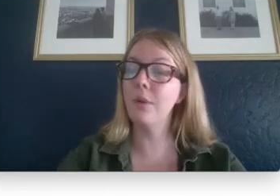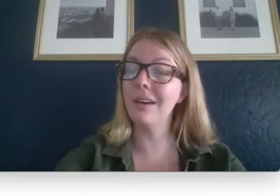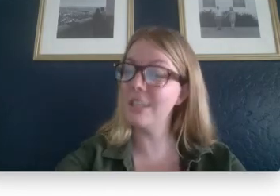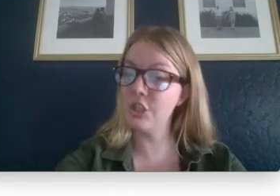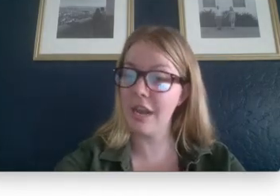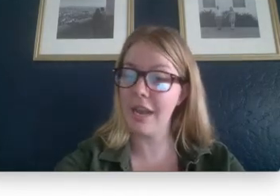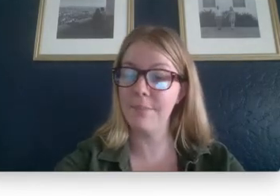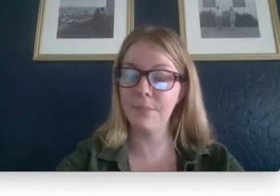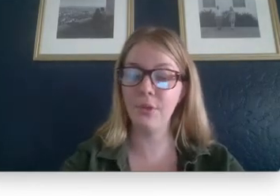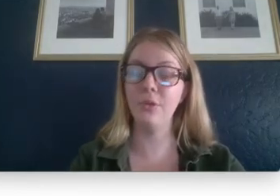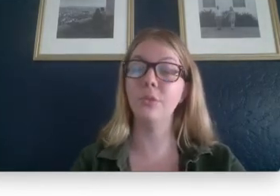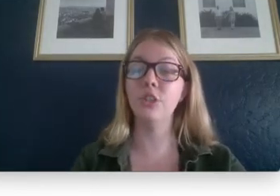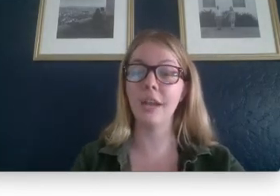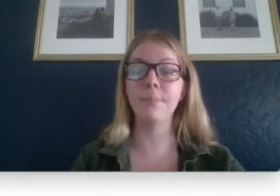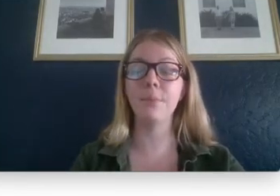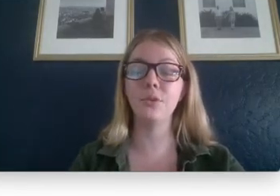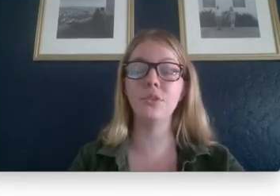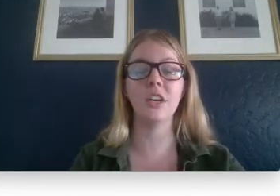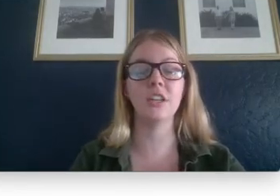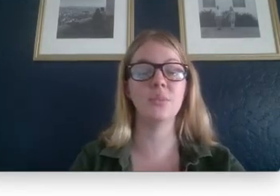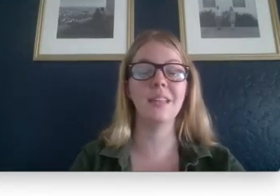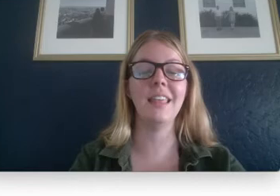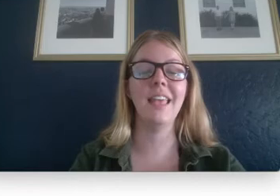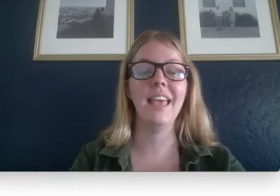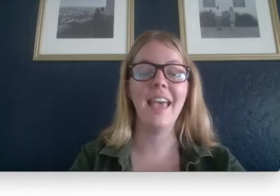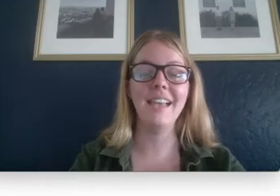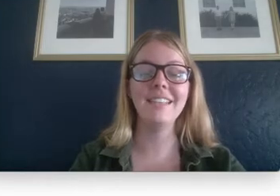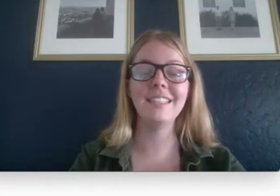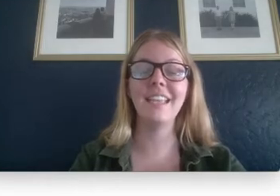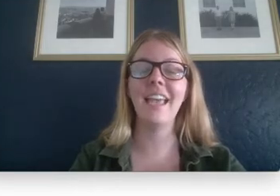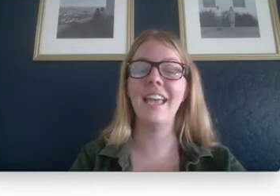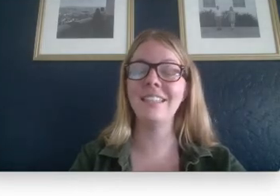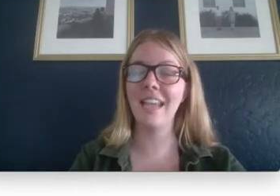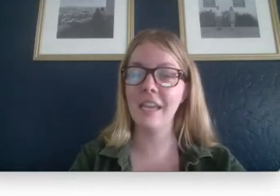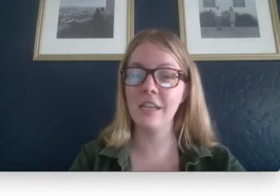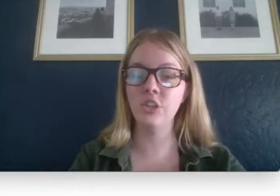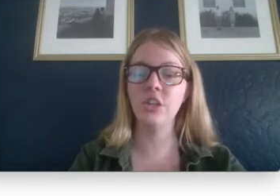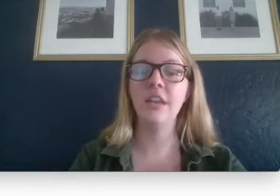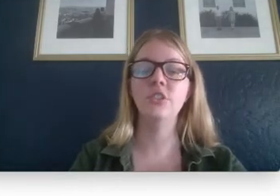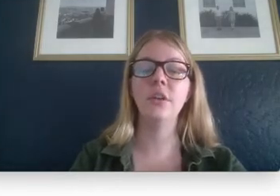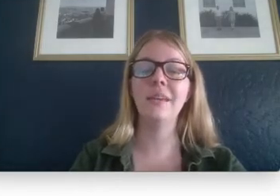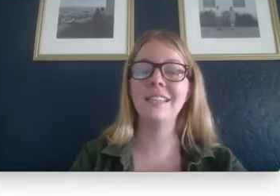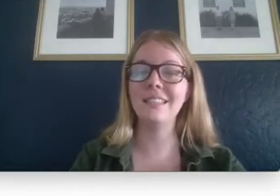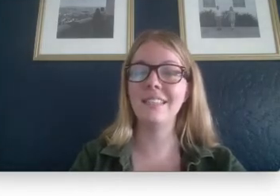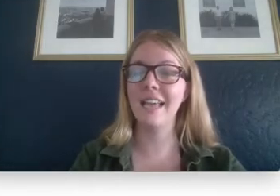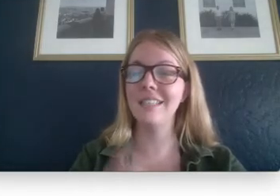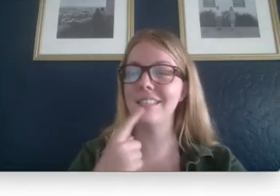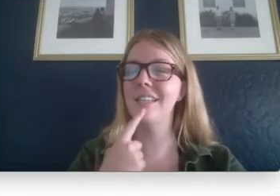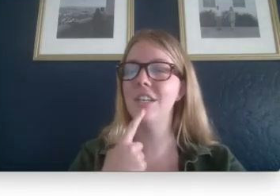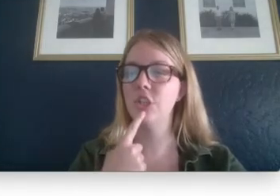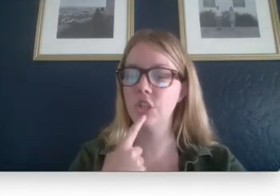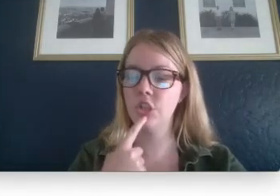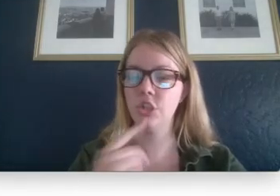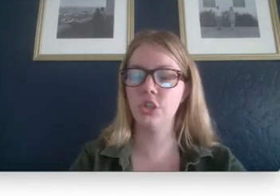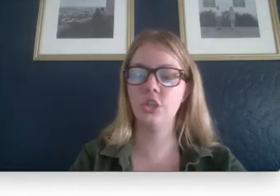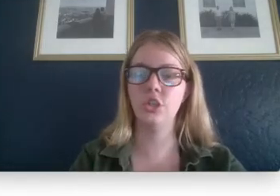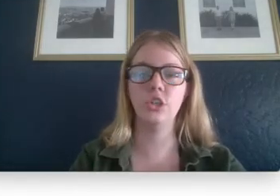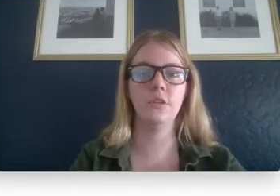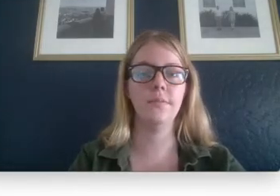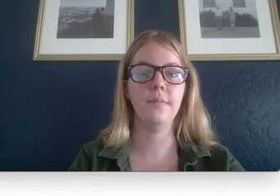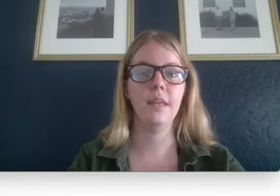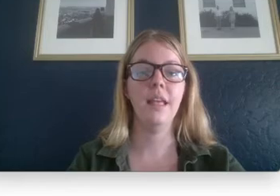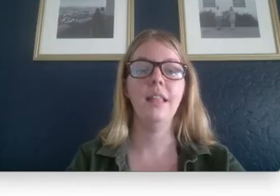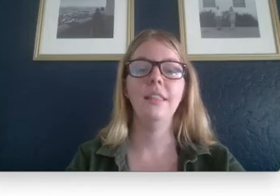The word is shampoo. Shampoo starts with S and H, so it says